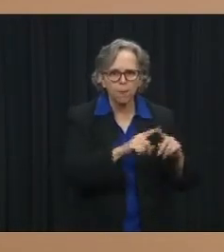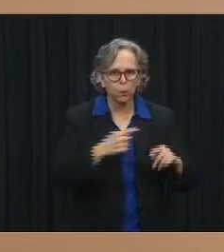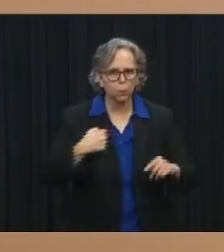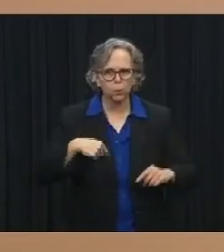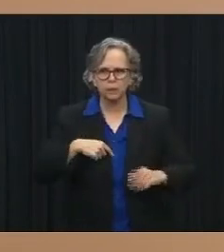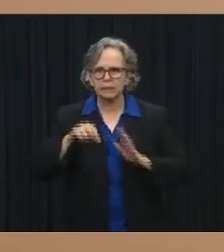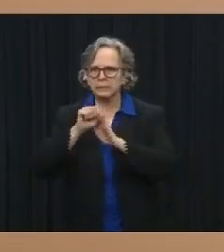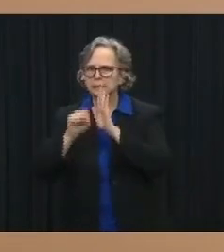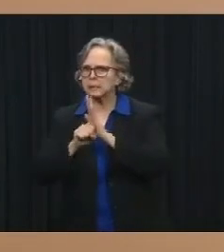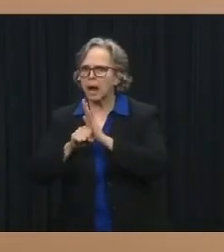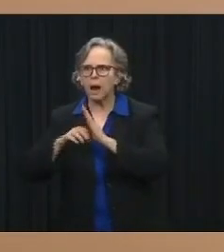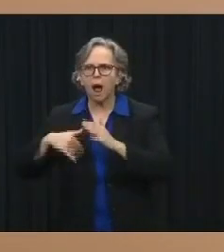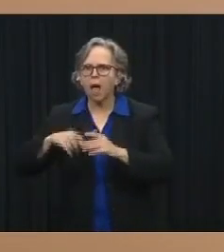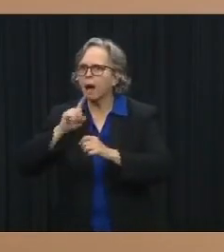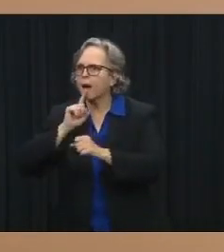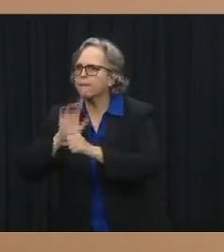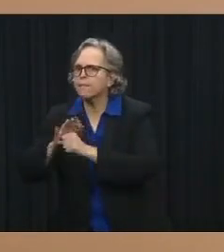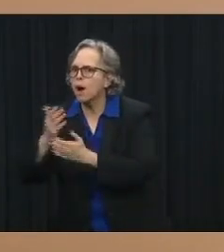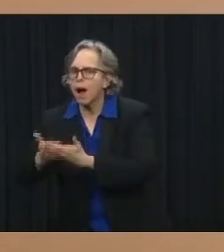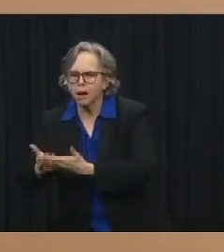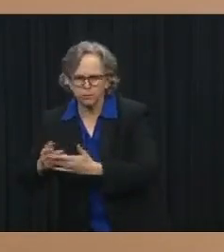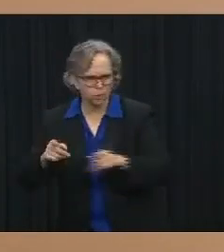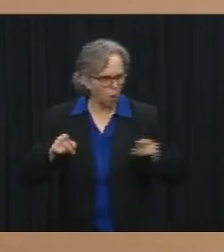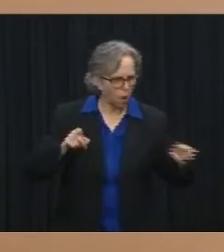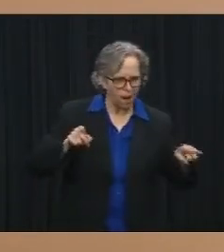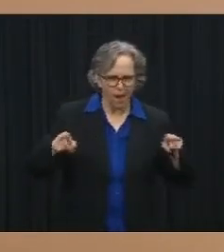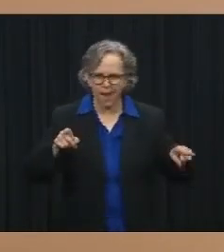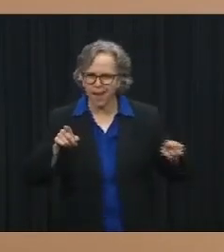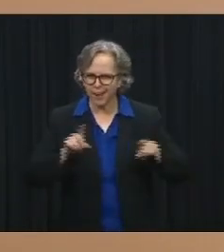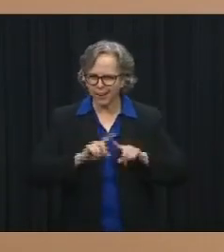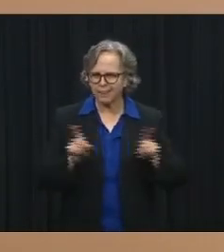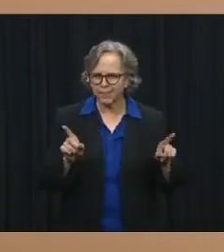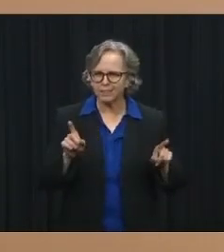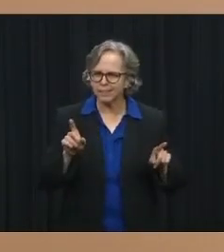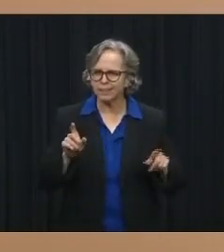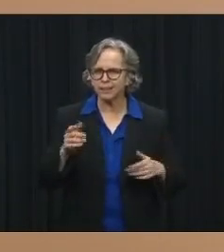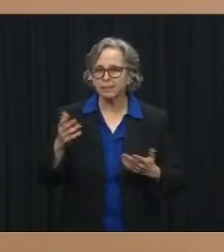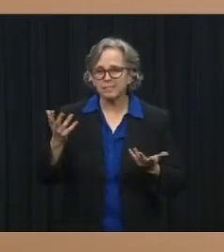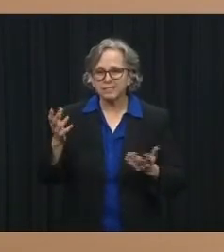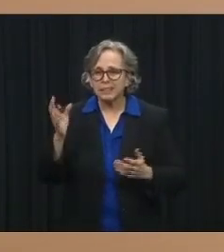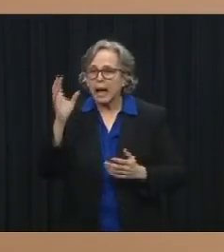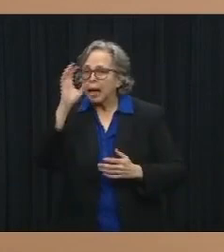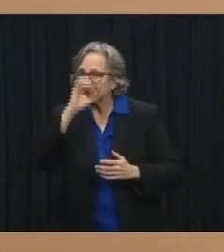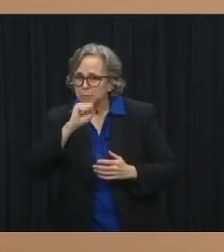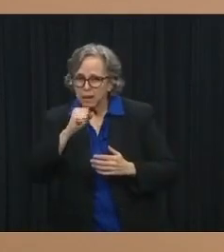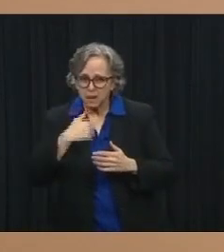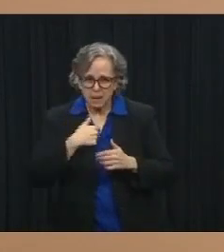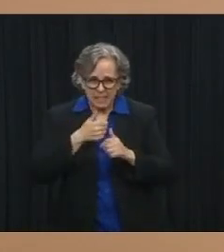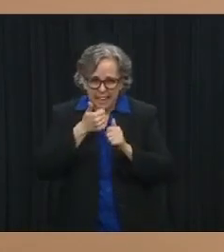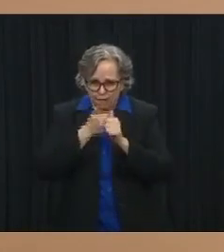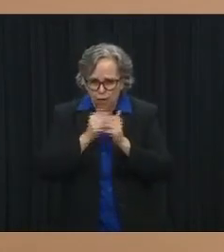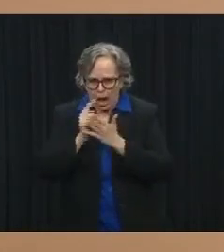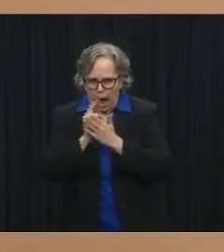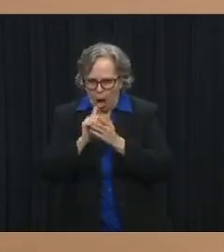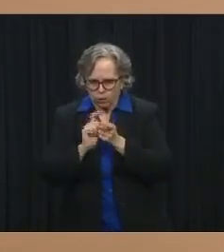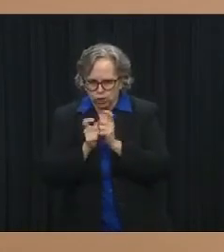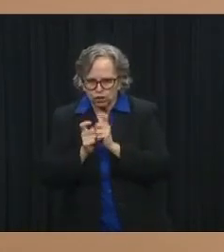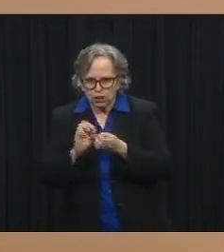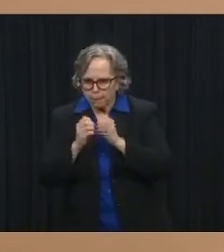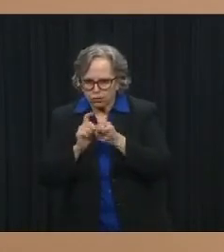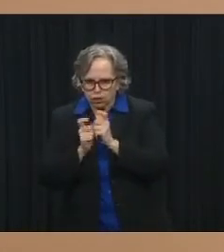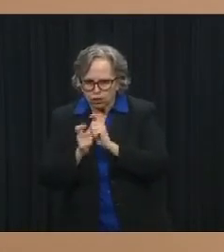my statistics I give you are shot in time. They're not what's happening hour to hour. We have 46 of